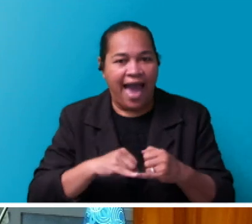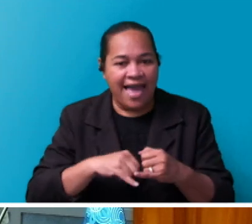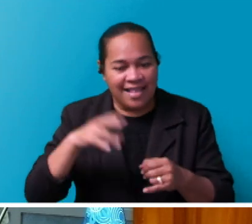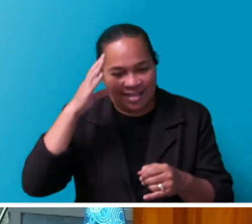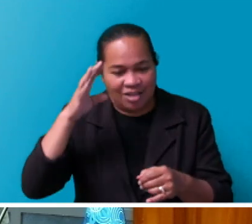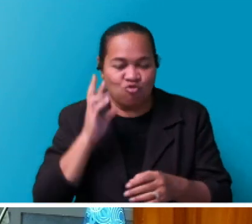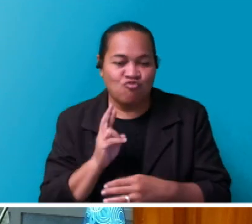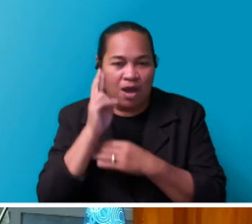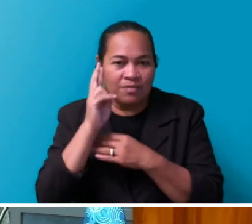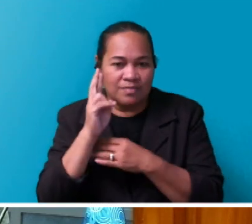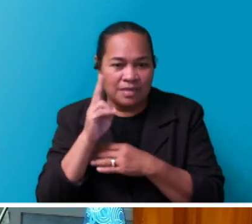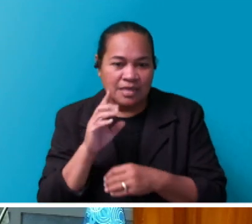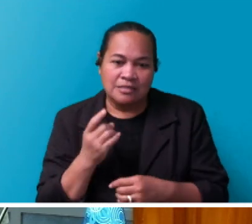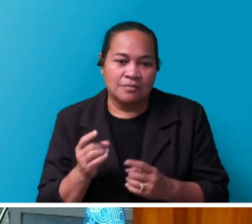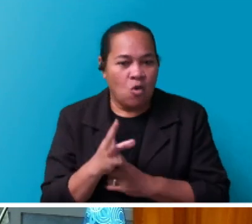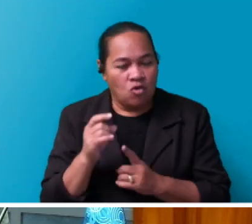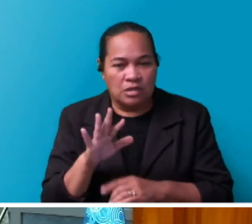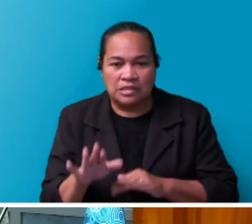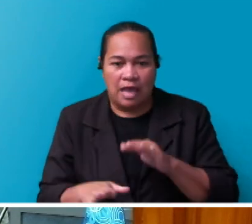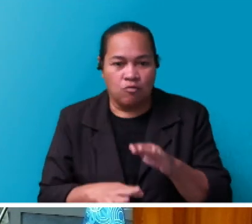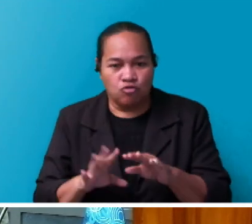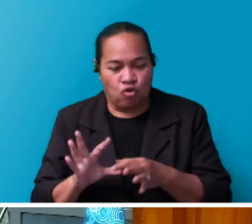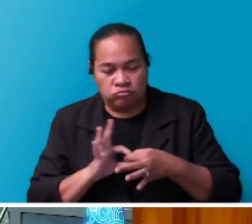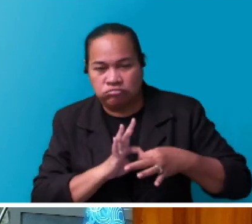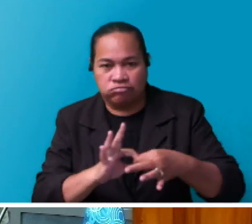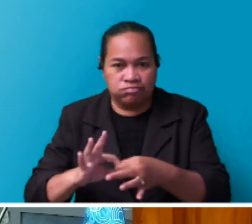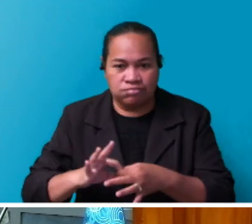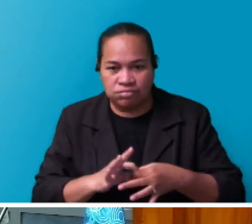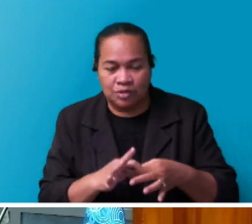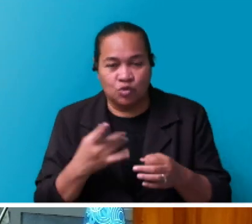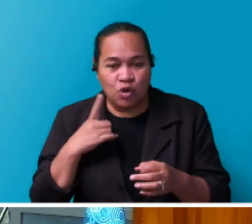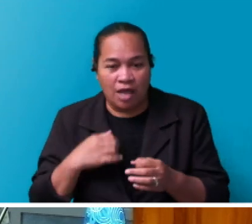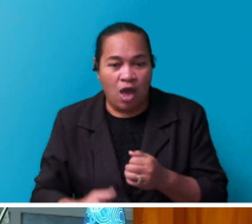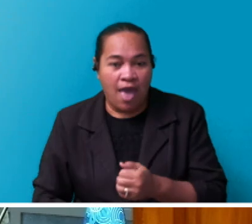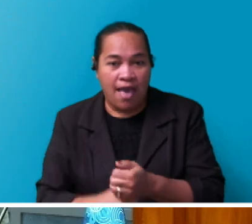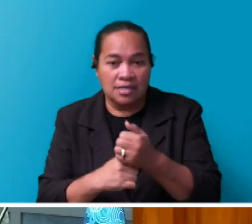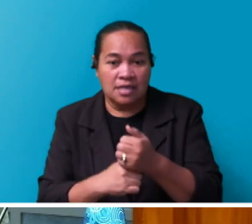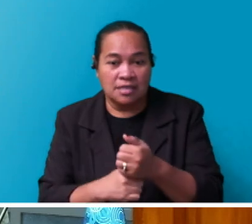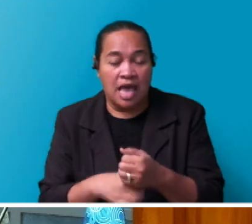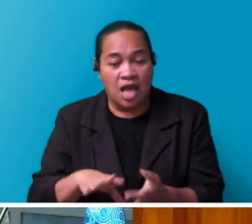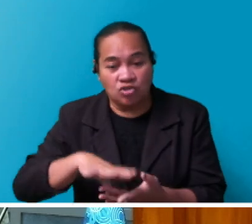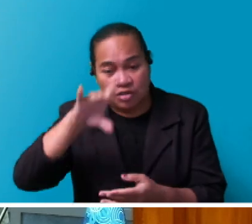a significant step towards strengthening collaborative efforts to enhance educational outcomes